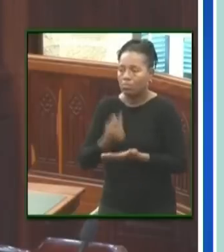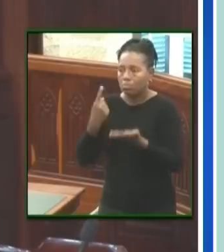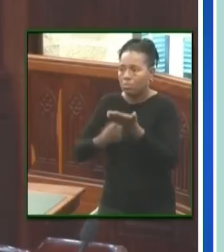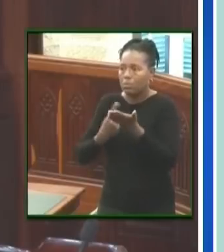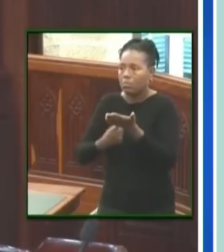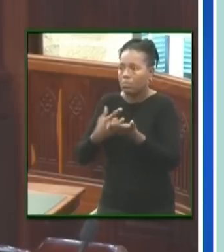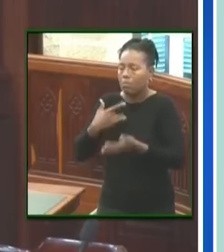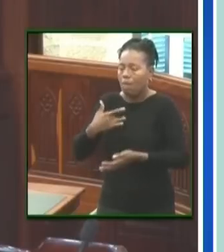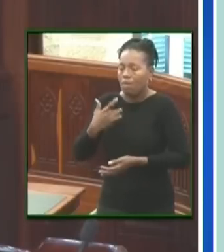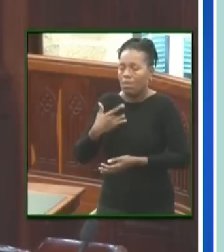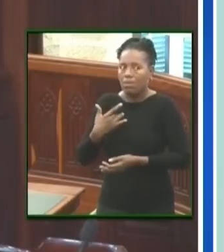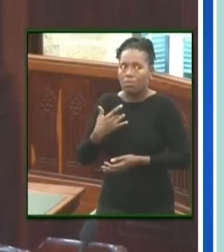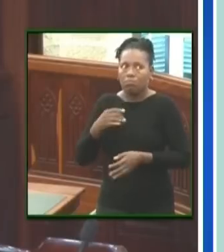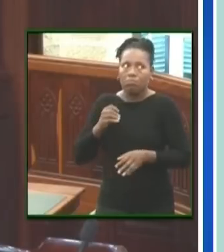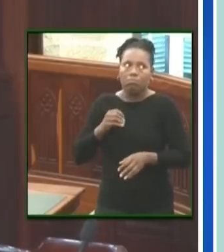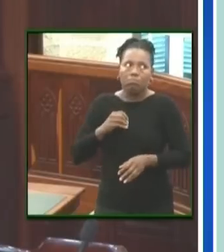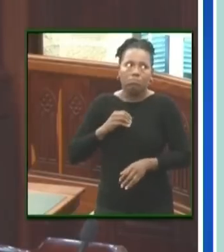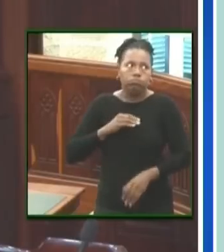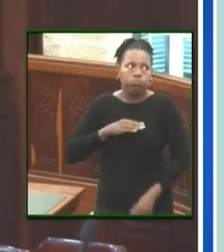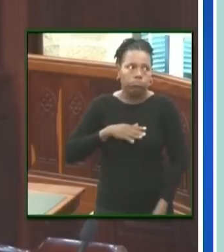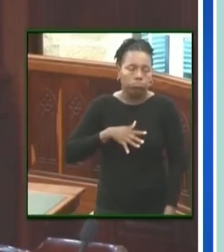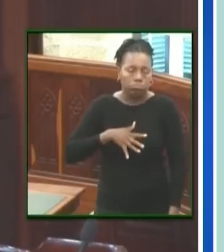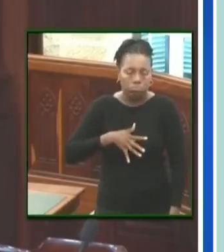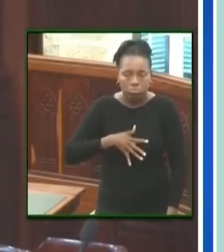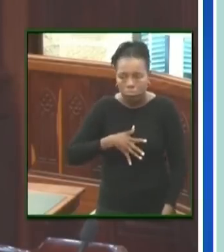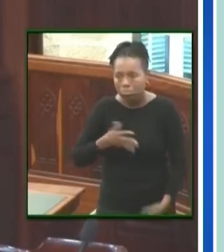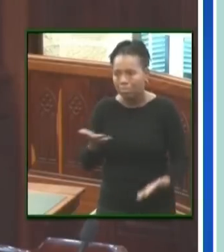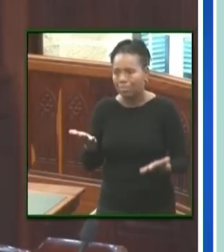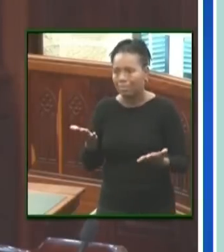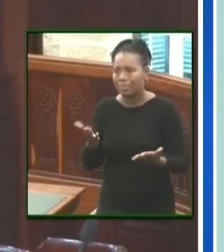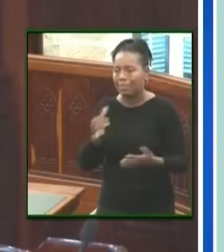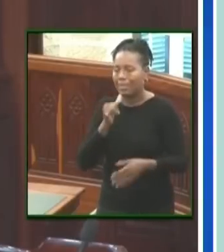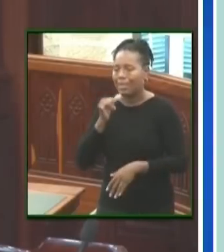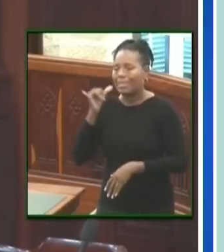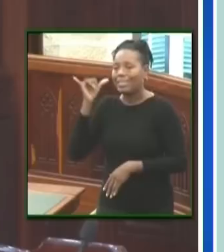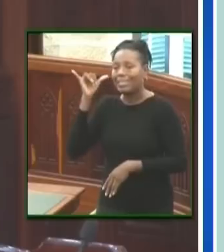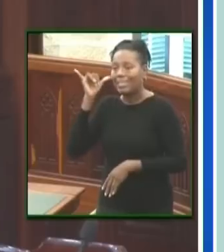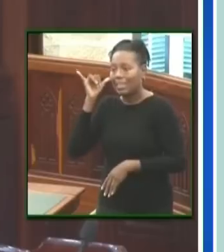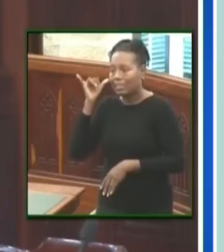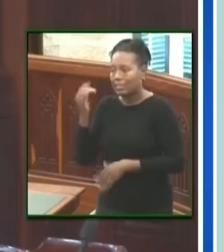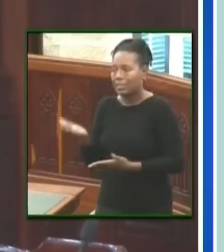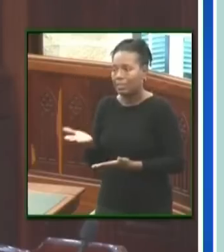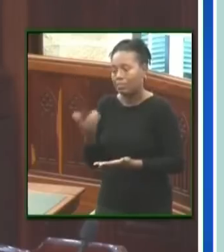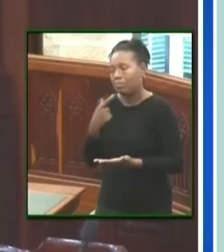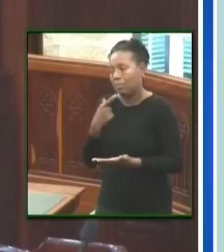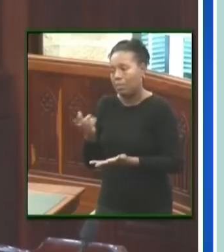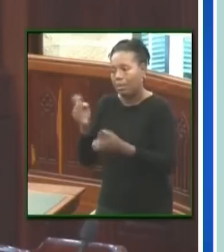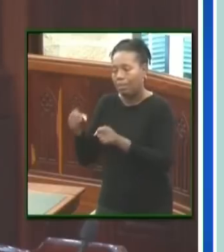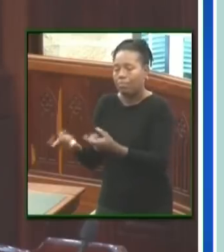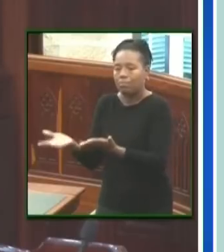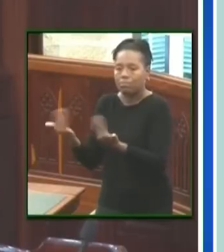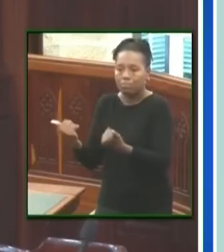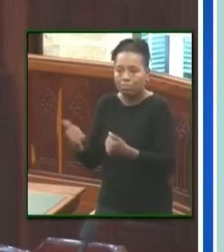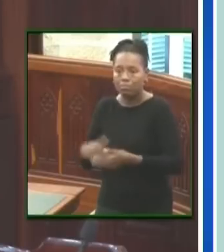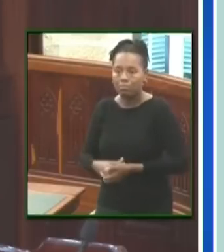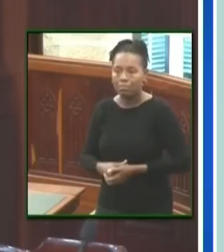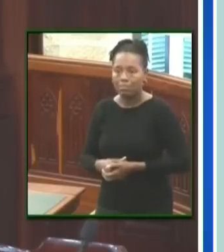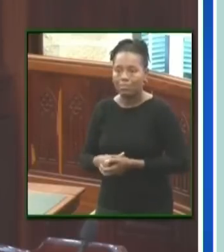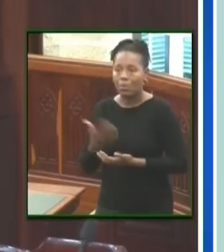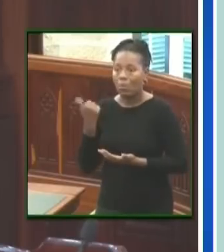feel terrible when I insist, like I did yesterday, that they have to come in because it is so